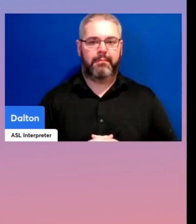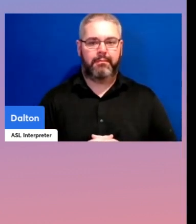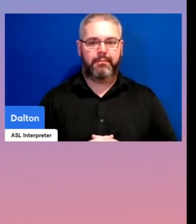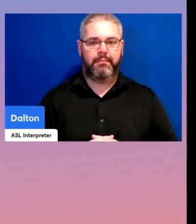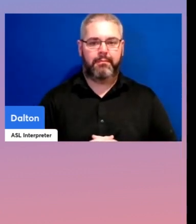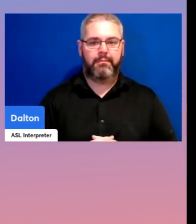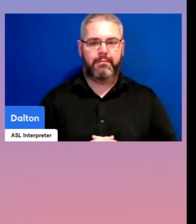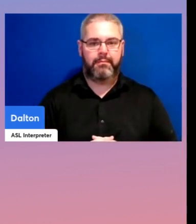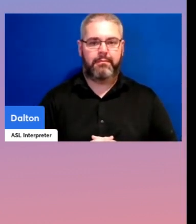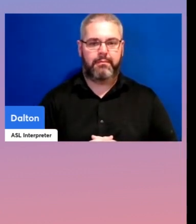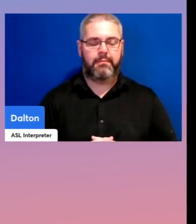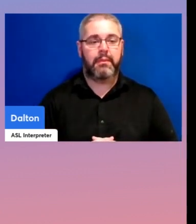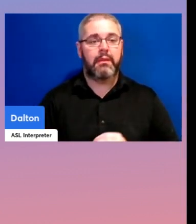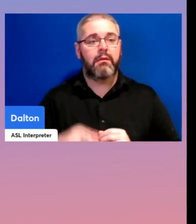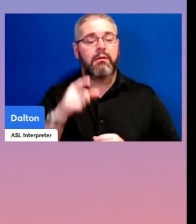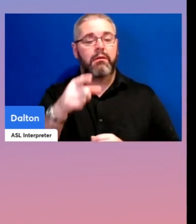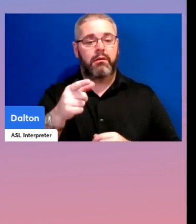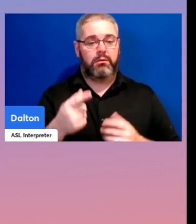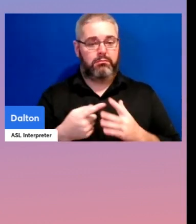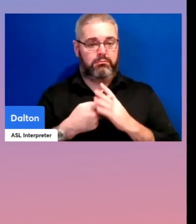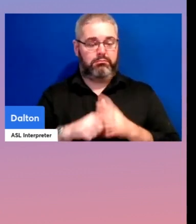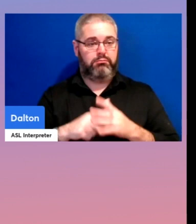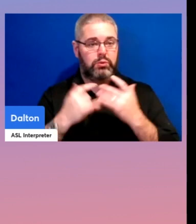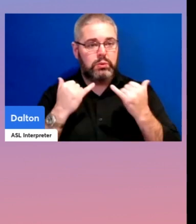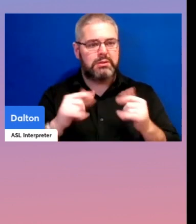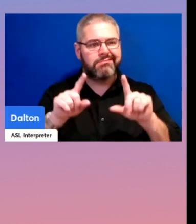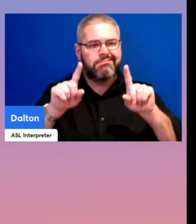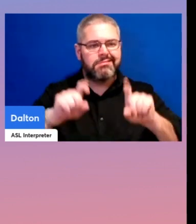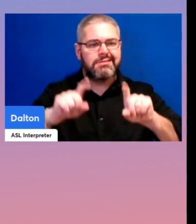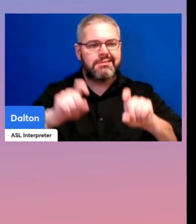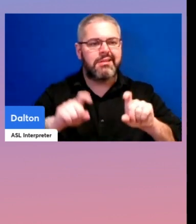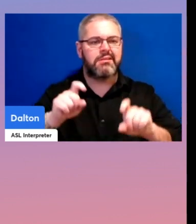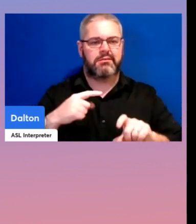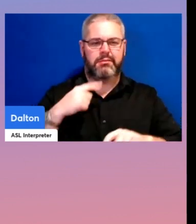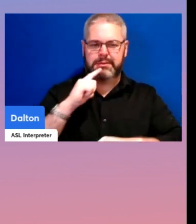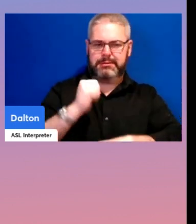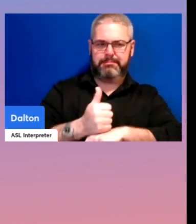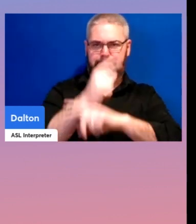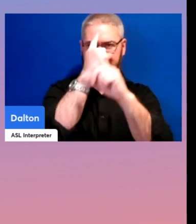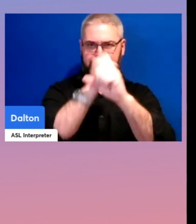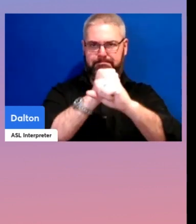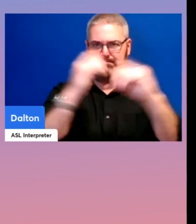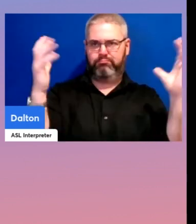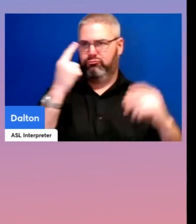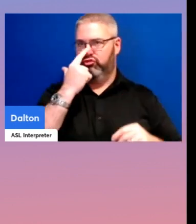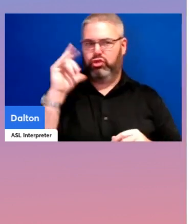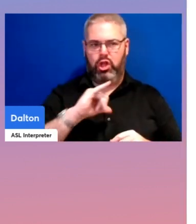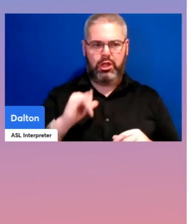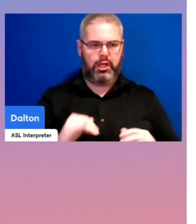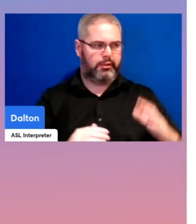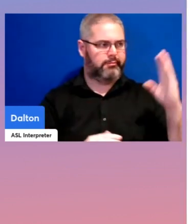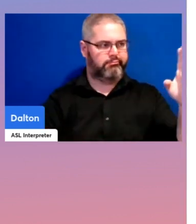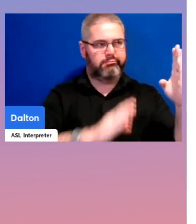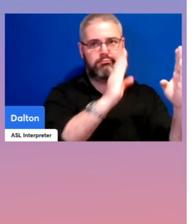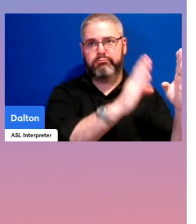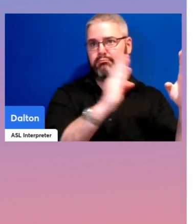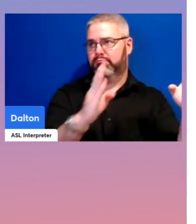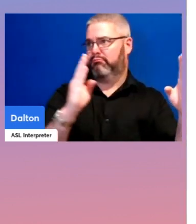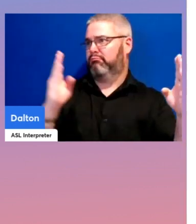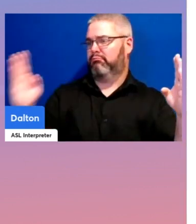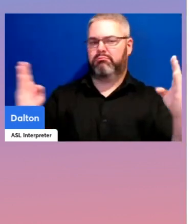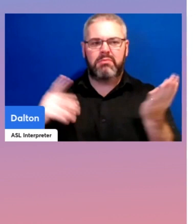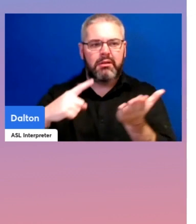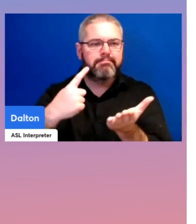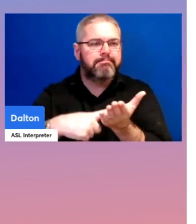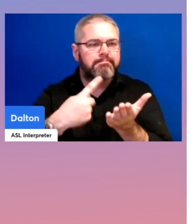All right, before we dig into the test framework, I want to set the scene a little bit about what I will be talking about. So